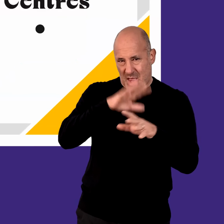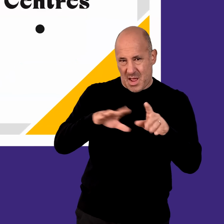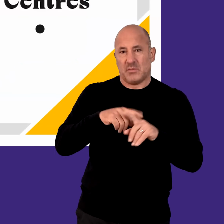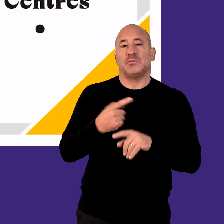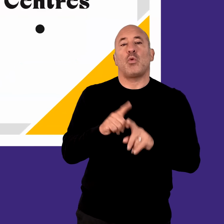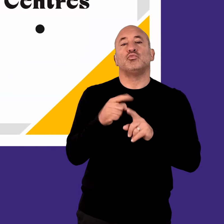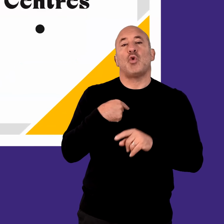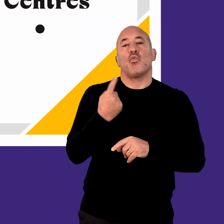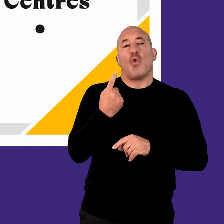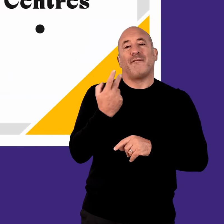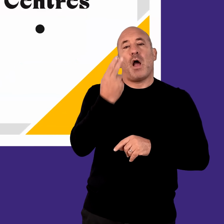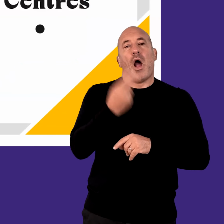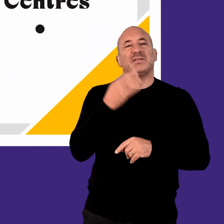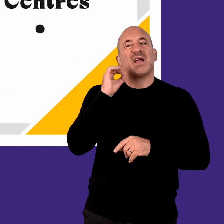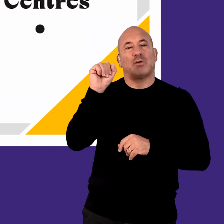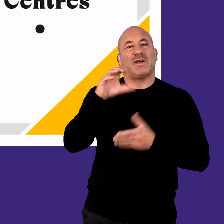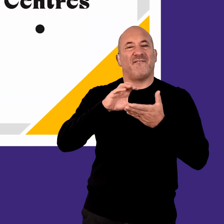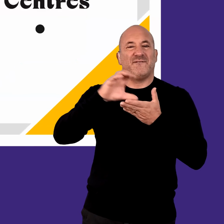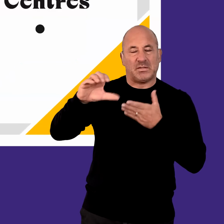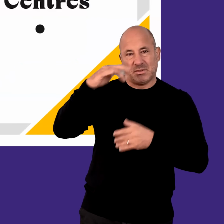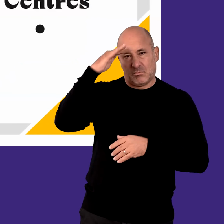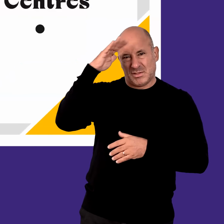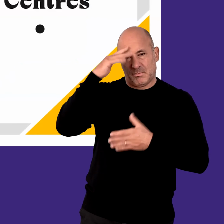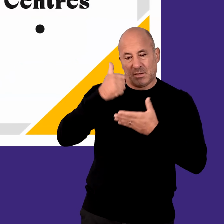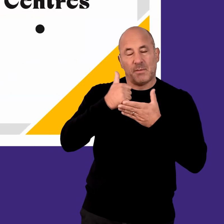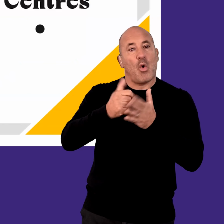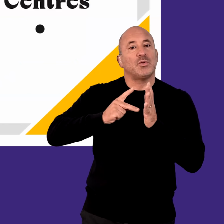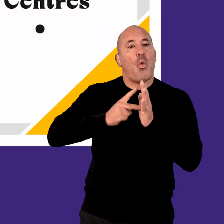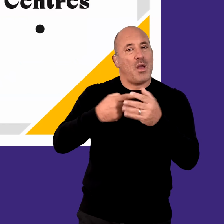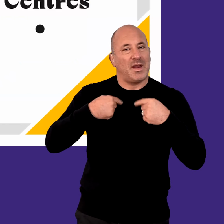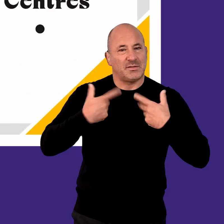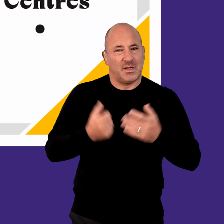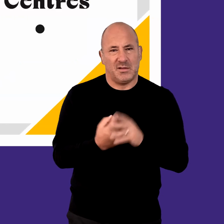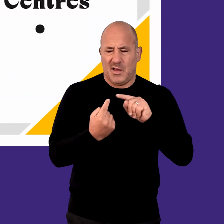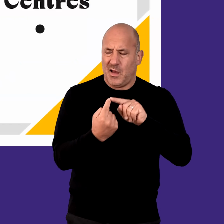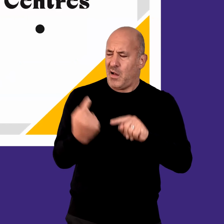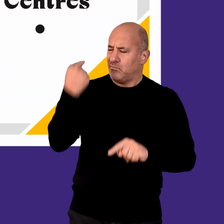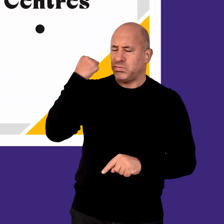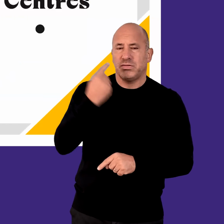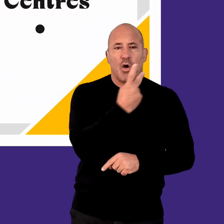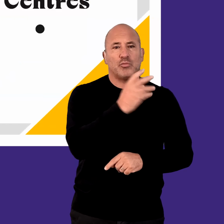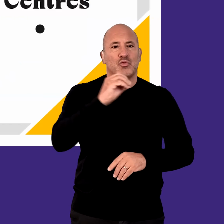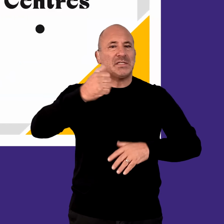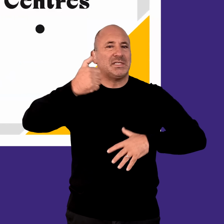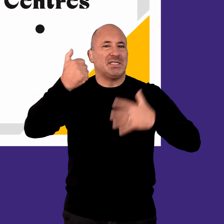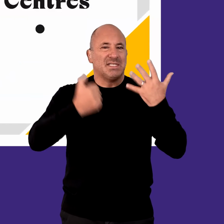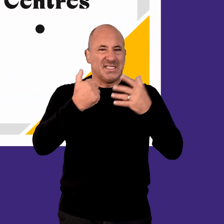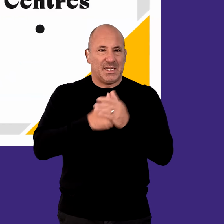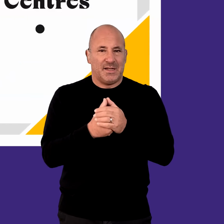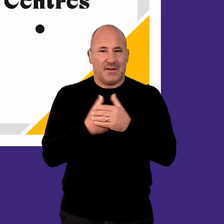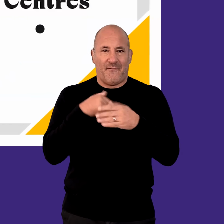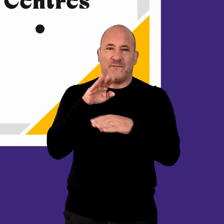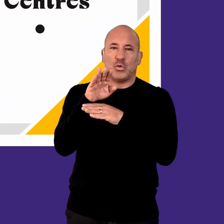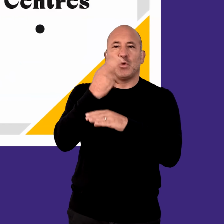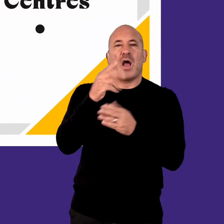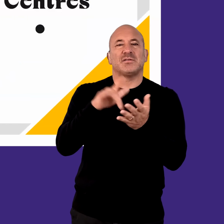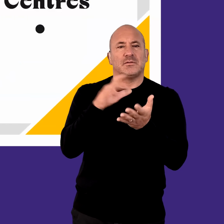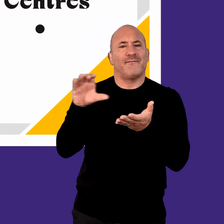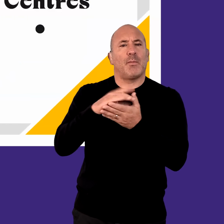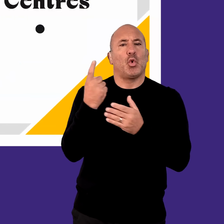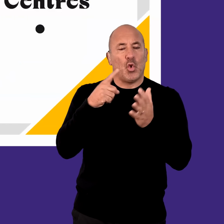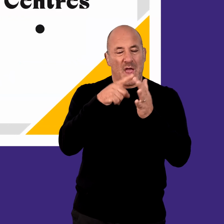investment principles support organisations. Back in 2016, Future Arts Centres was funded by the Esme